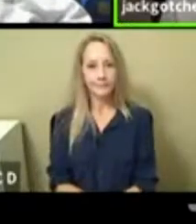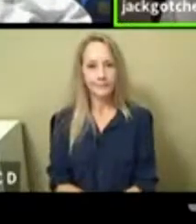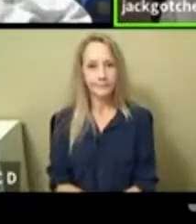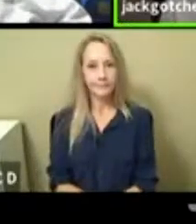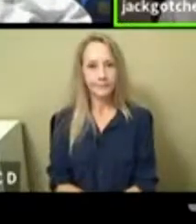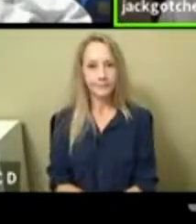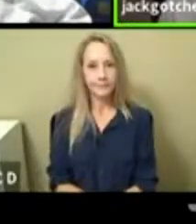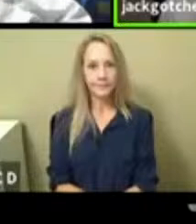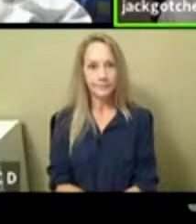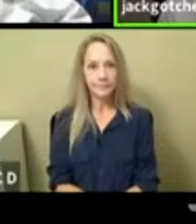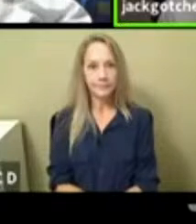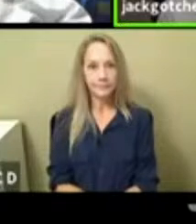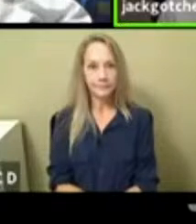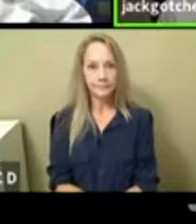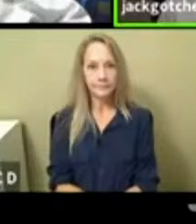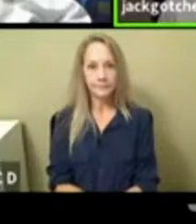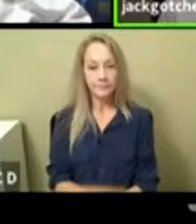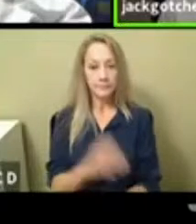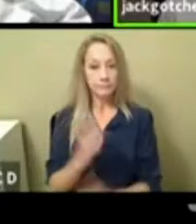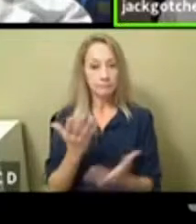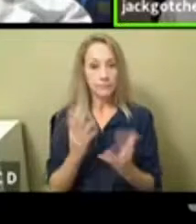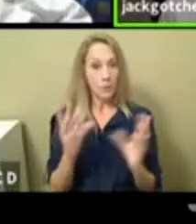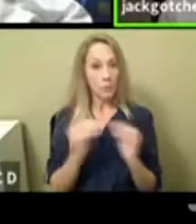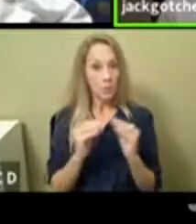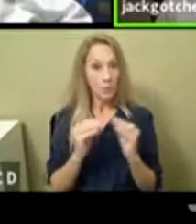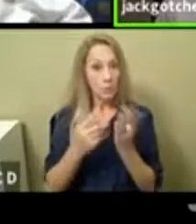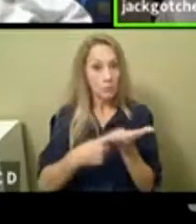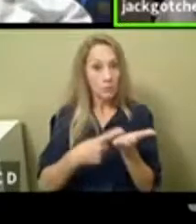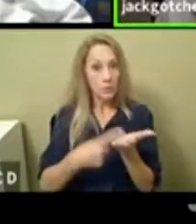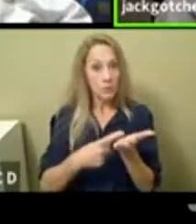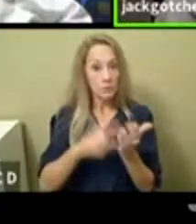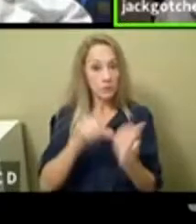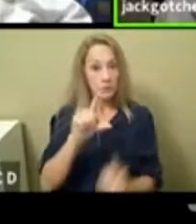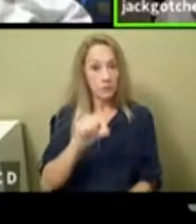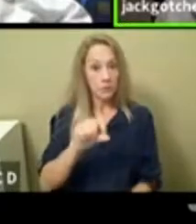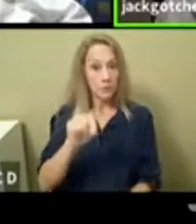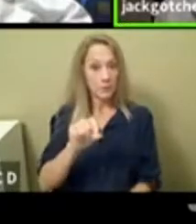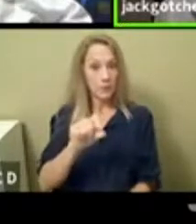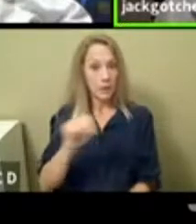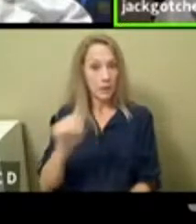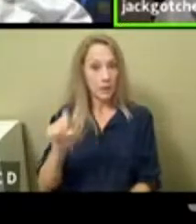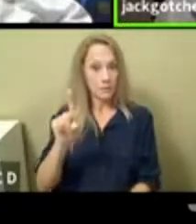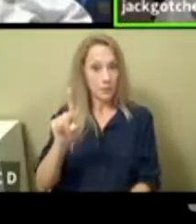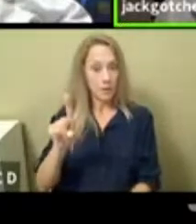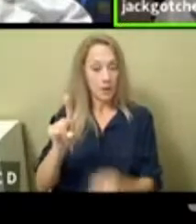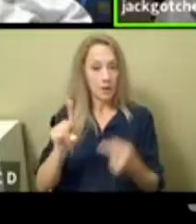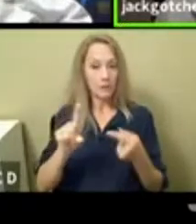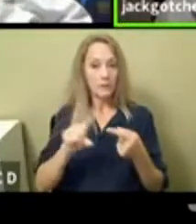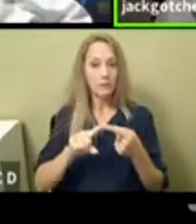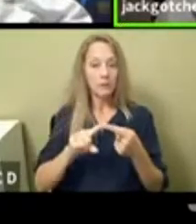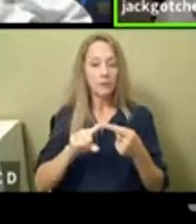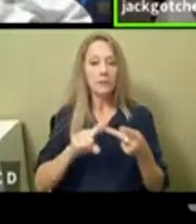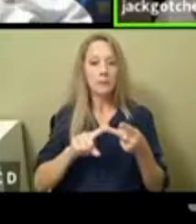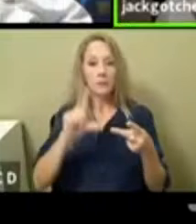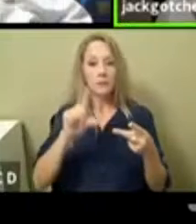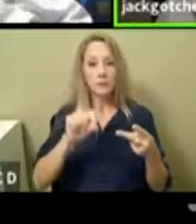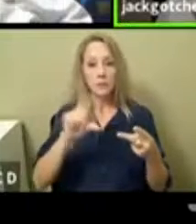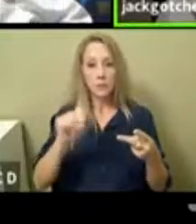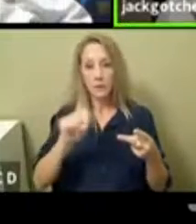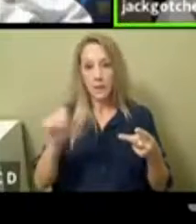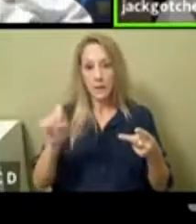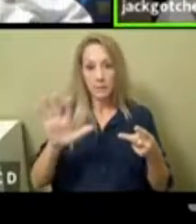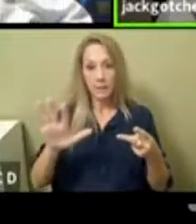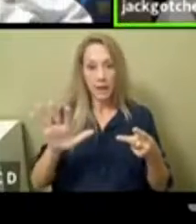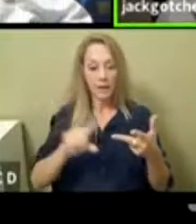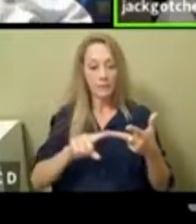So if there's no other discussion further on 2020-1, 2020-5, or